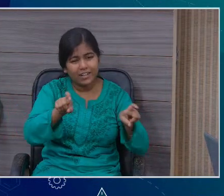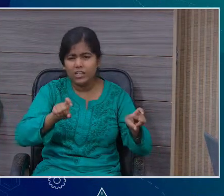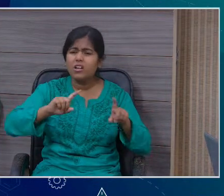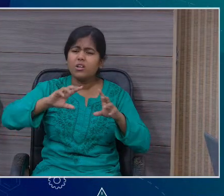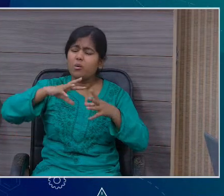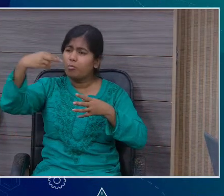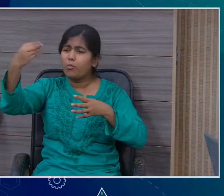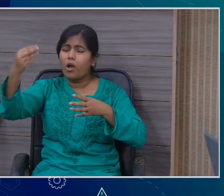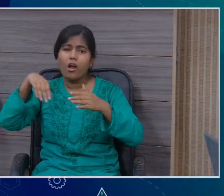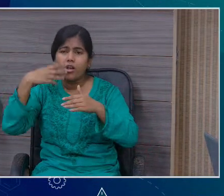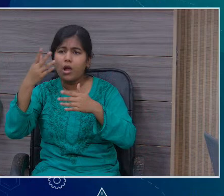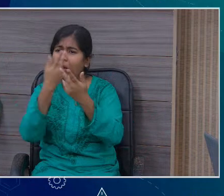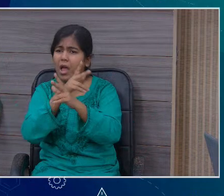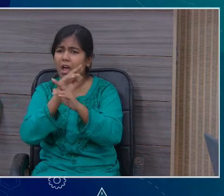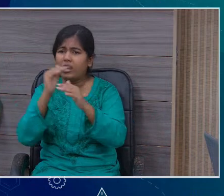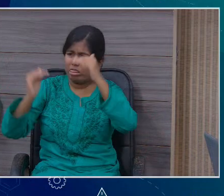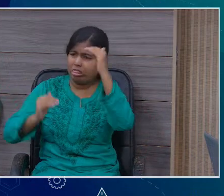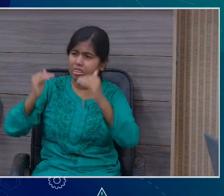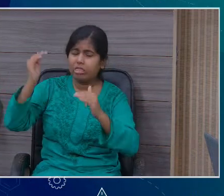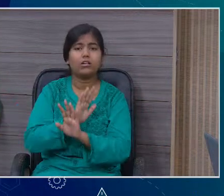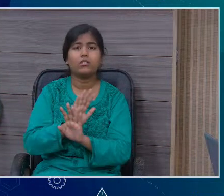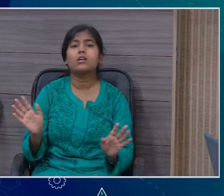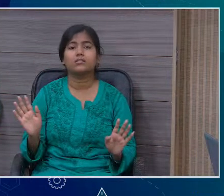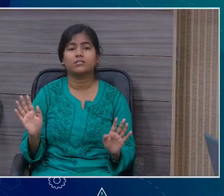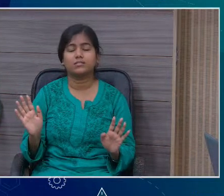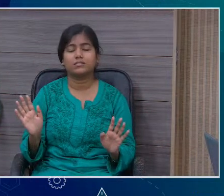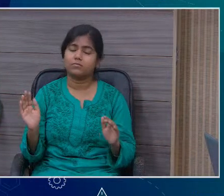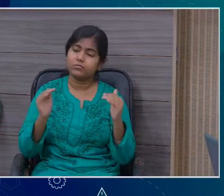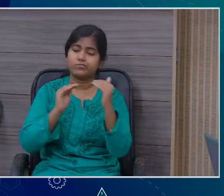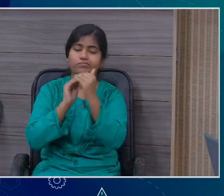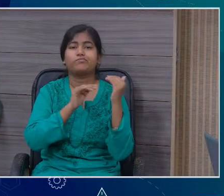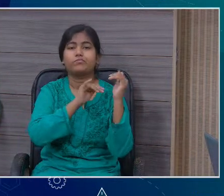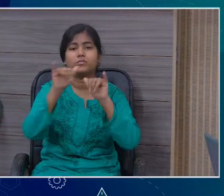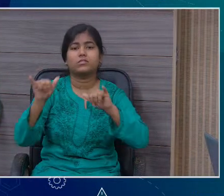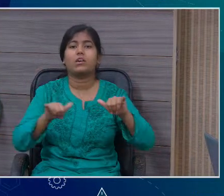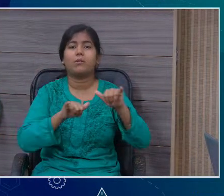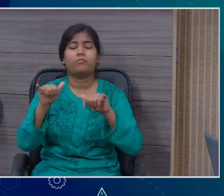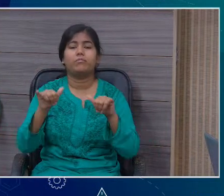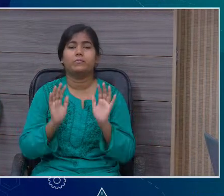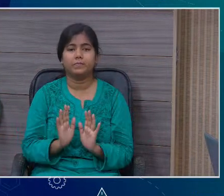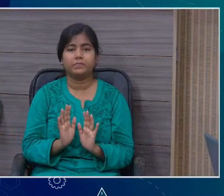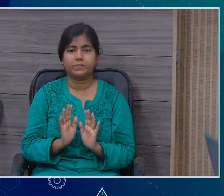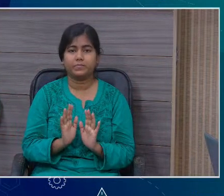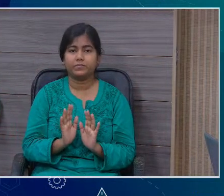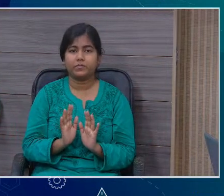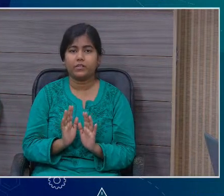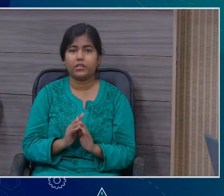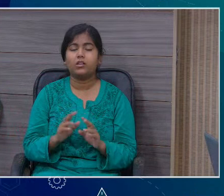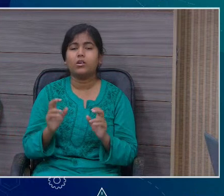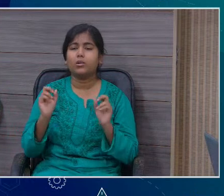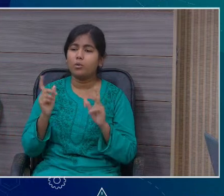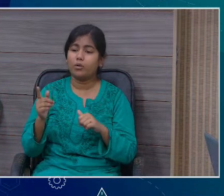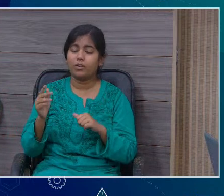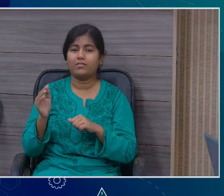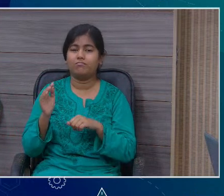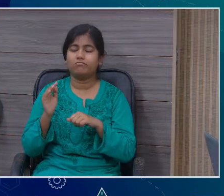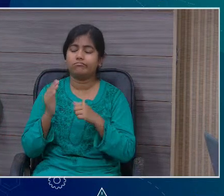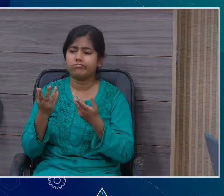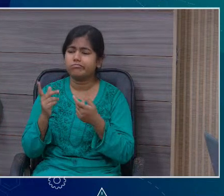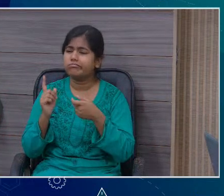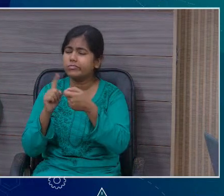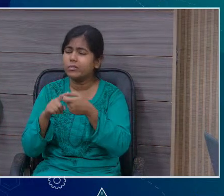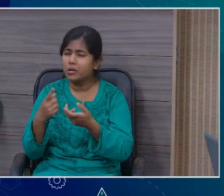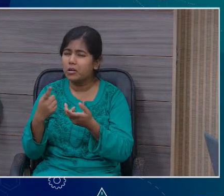discriminate anyone on the basis of economically. Okay, so apart from the moral of the story or the